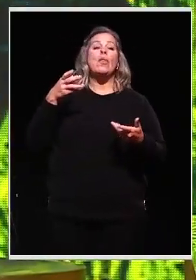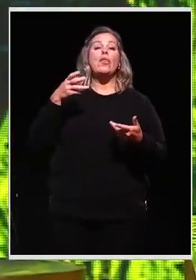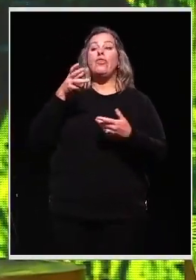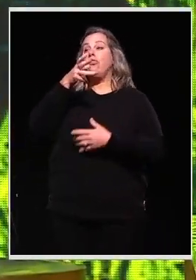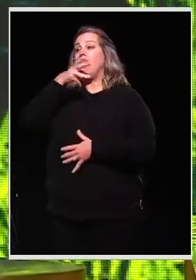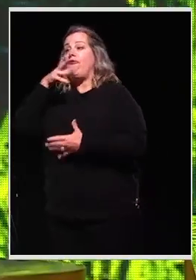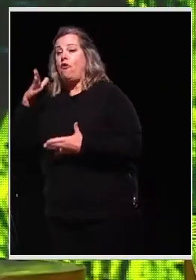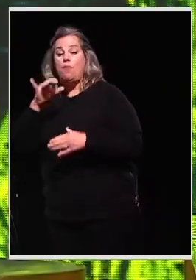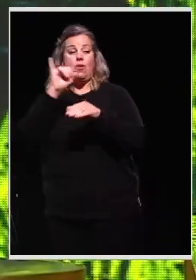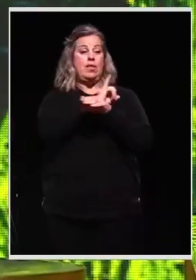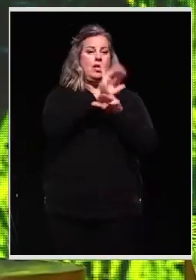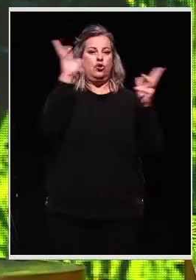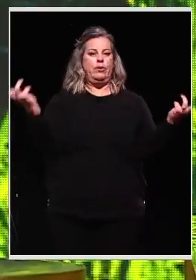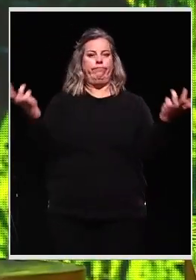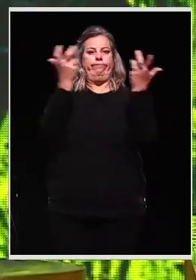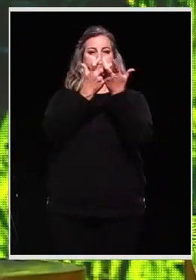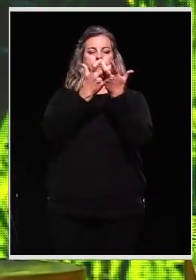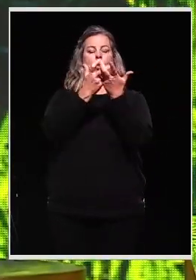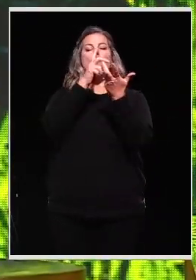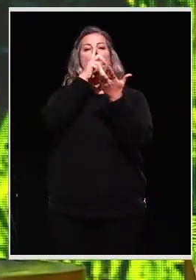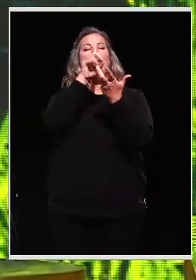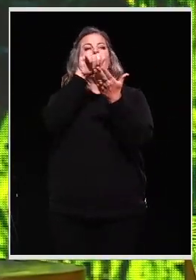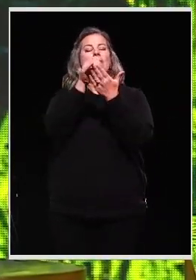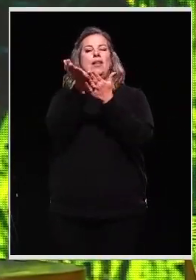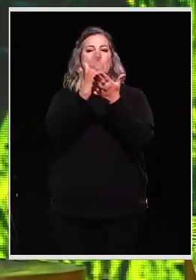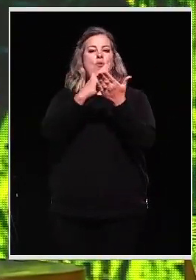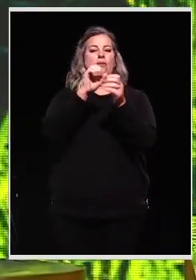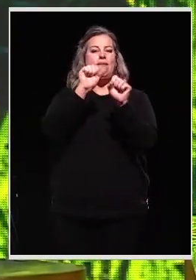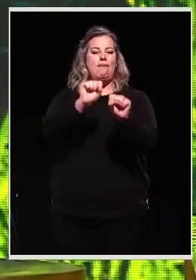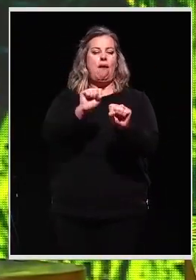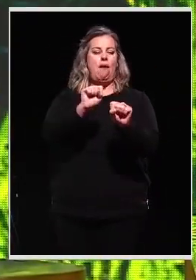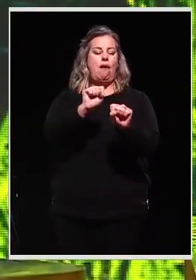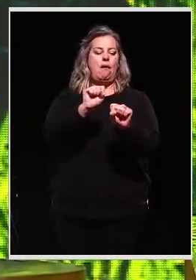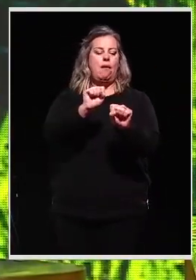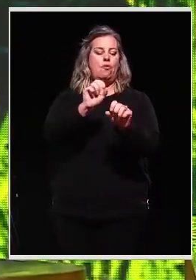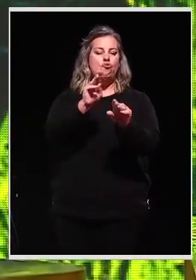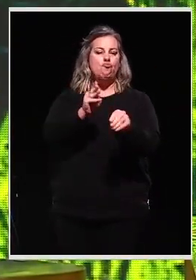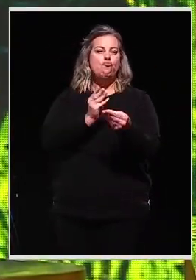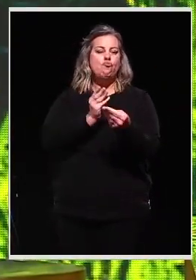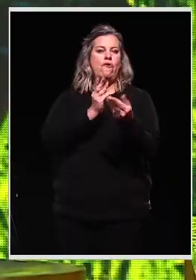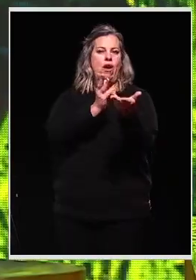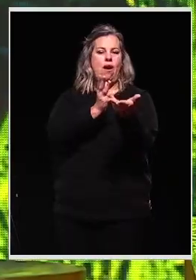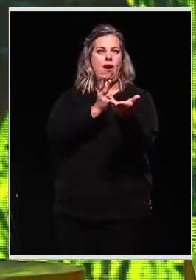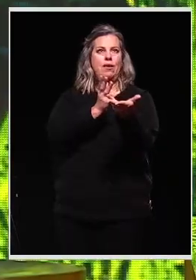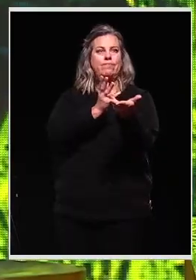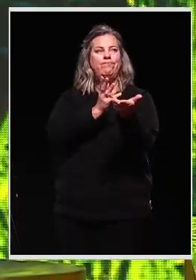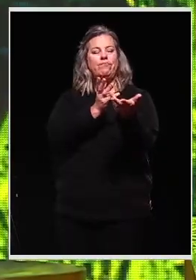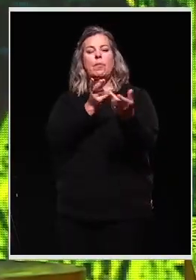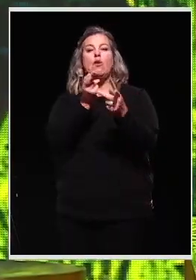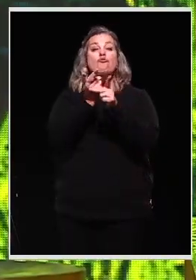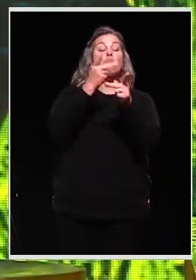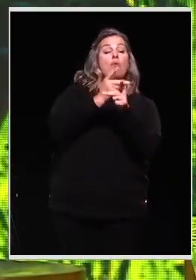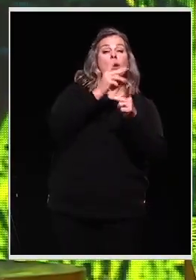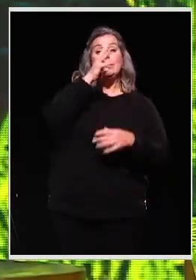with the researcher, I think, is really that can deliver the products and the innovations that can be